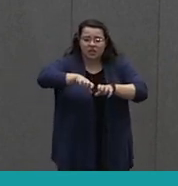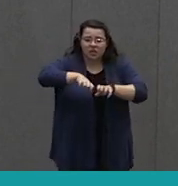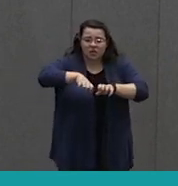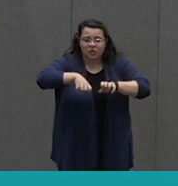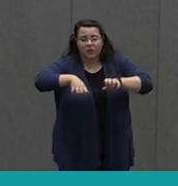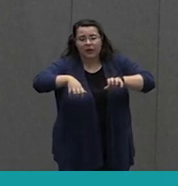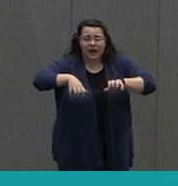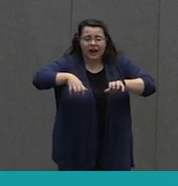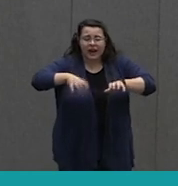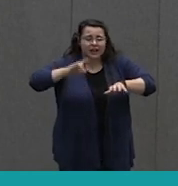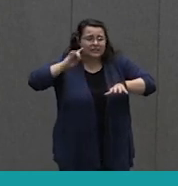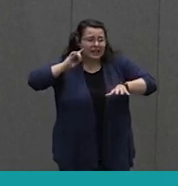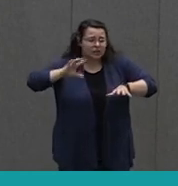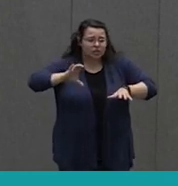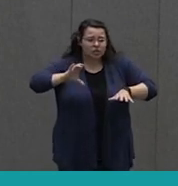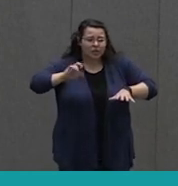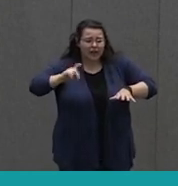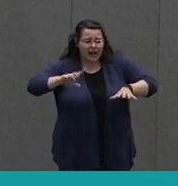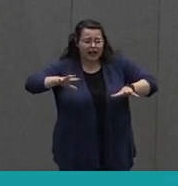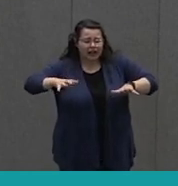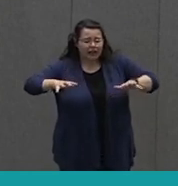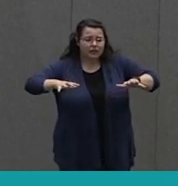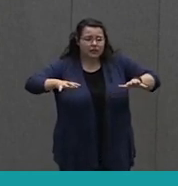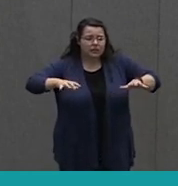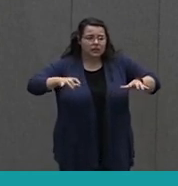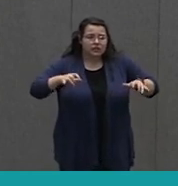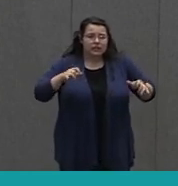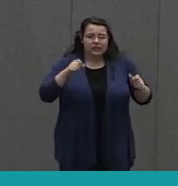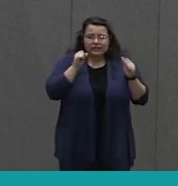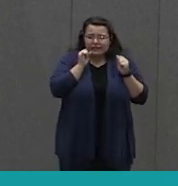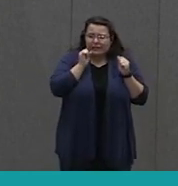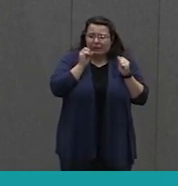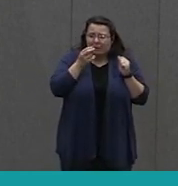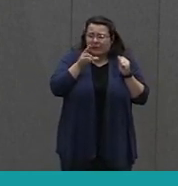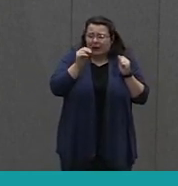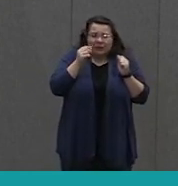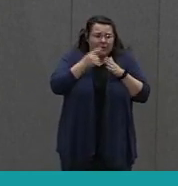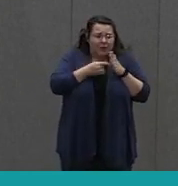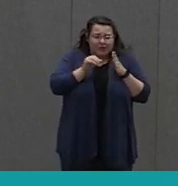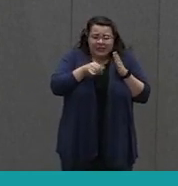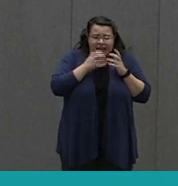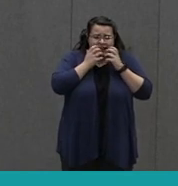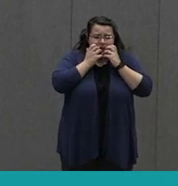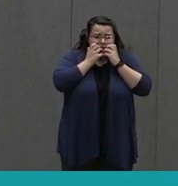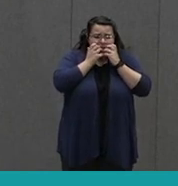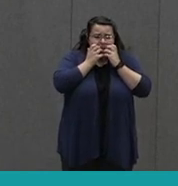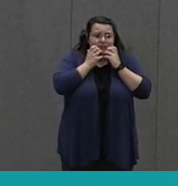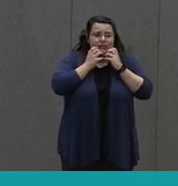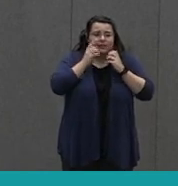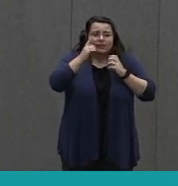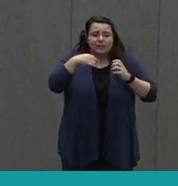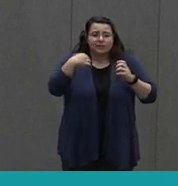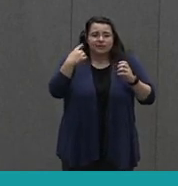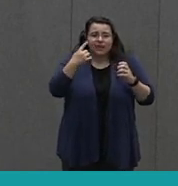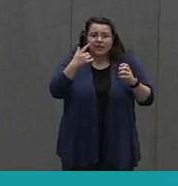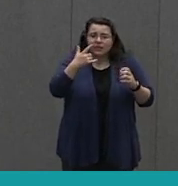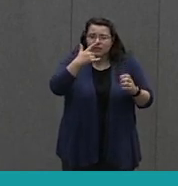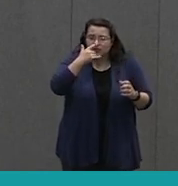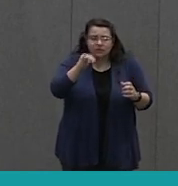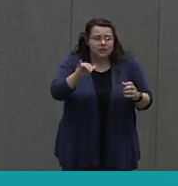brave enough." Do you think she's brave enough to stay in a treehouse the whole night by herself?